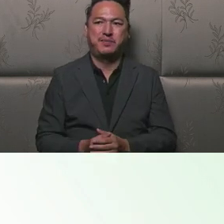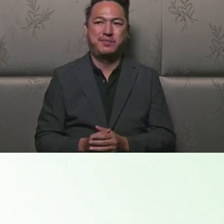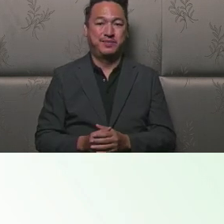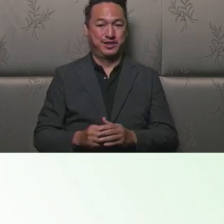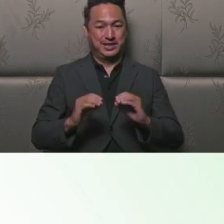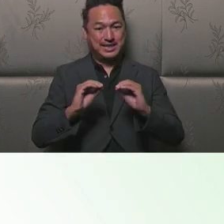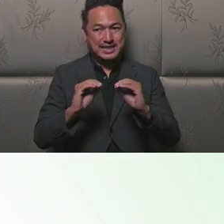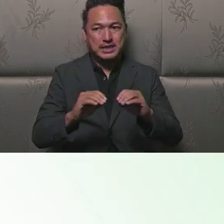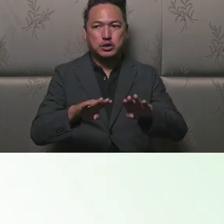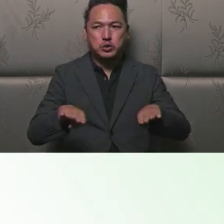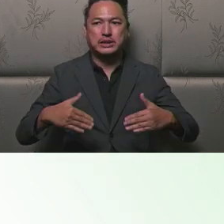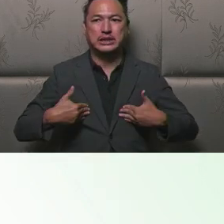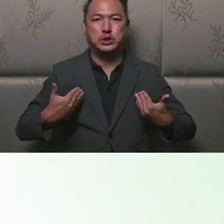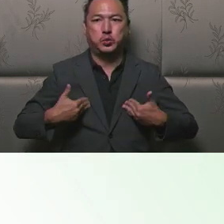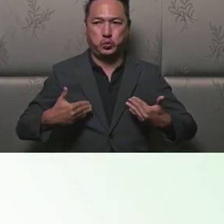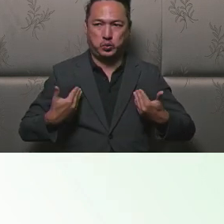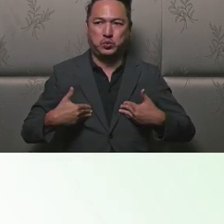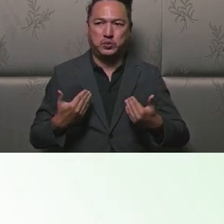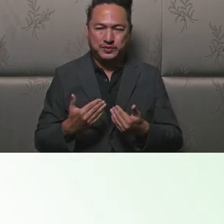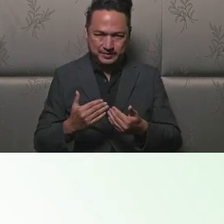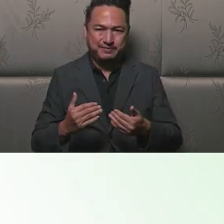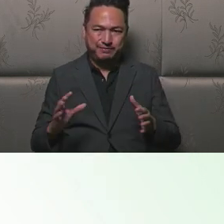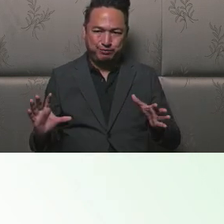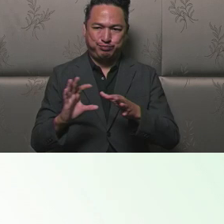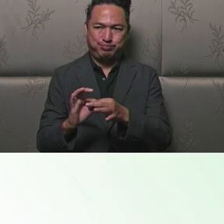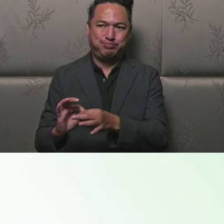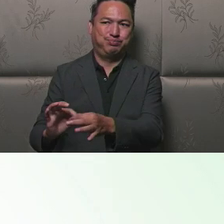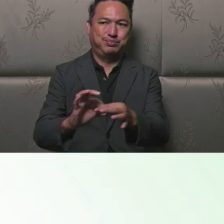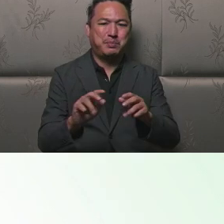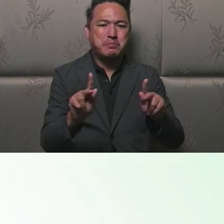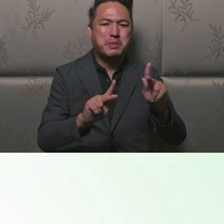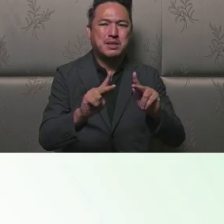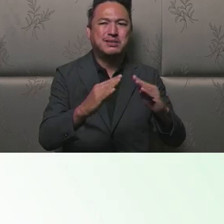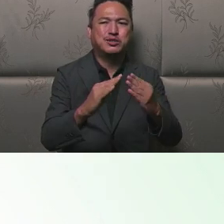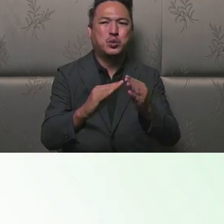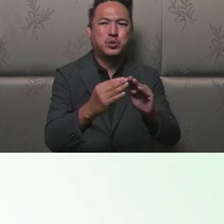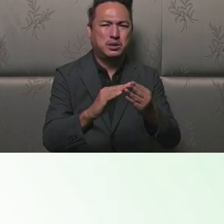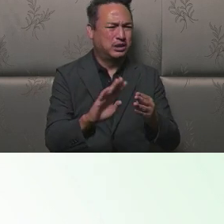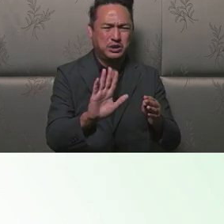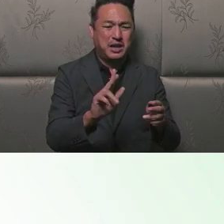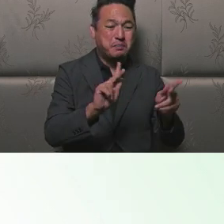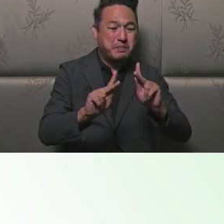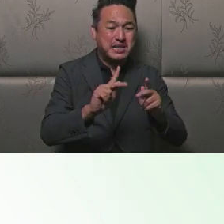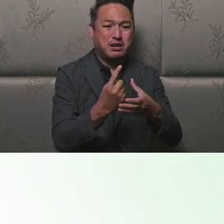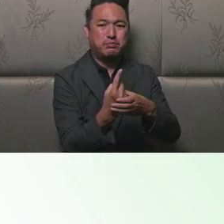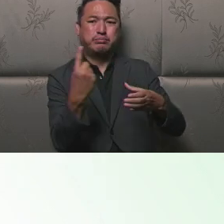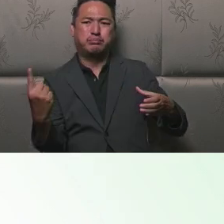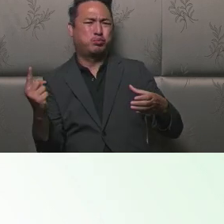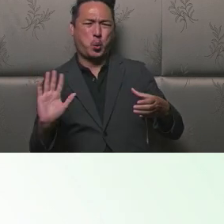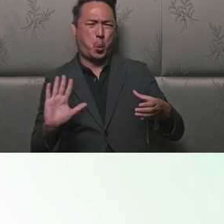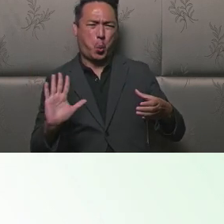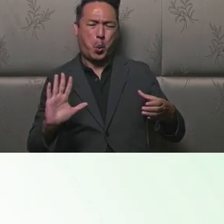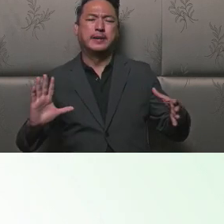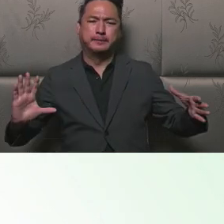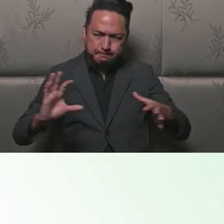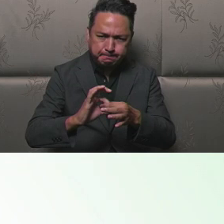2024-2025, with 75 as the passing grade. 0% dropped. Were able to sustain that